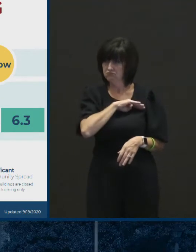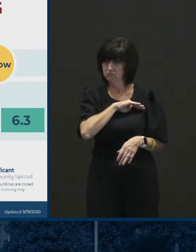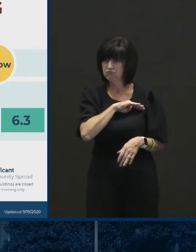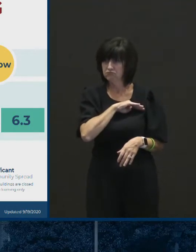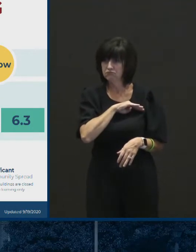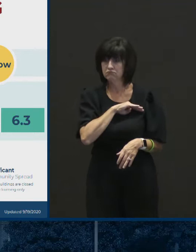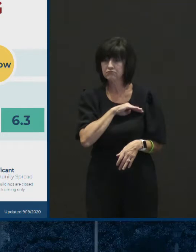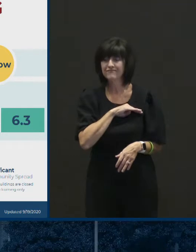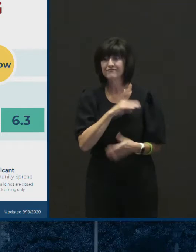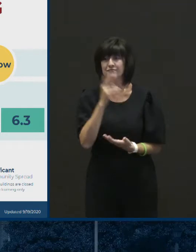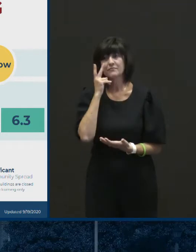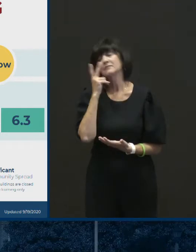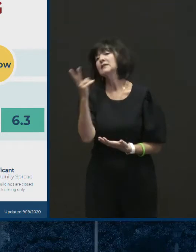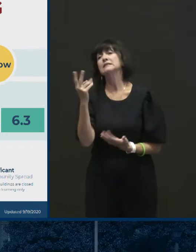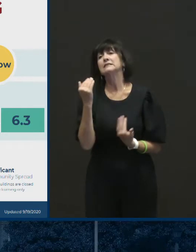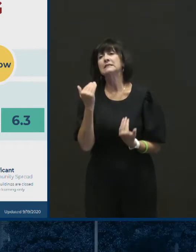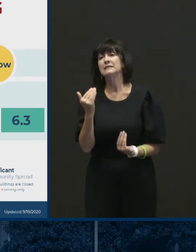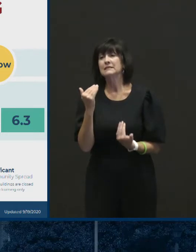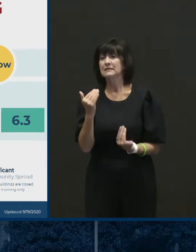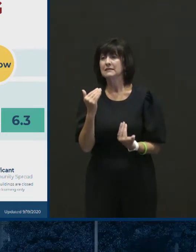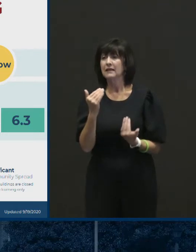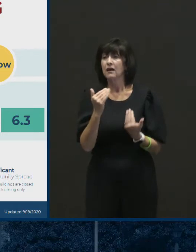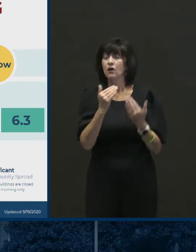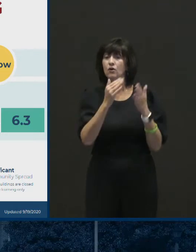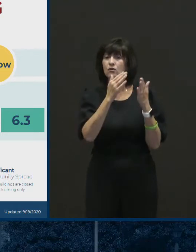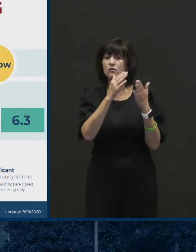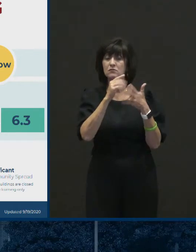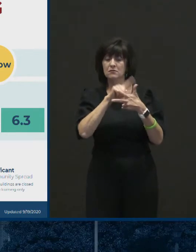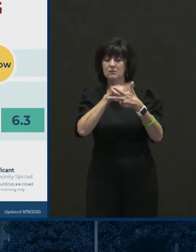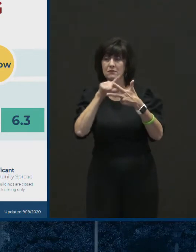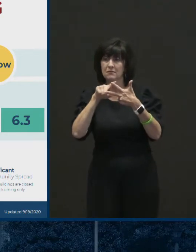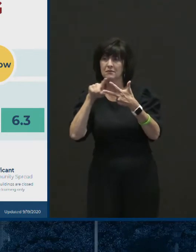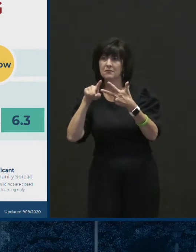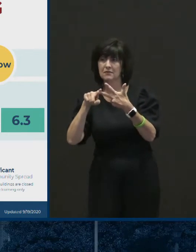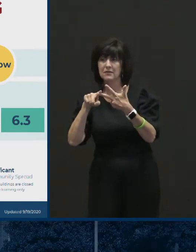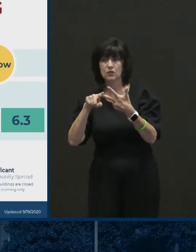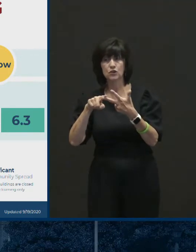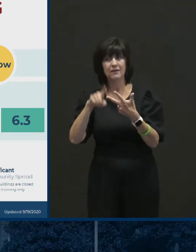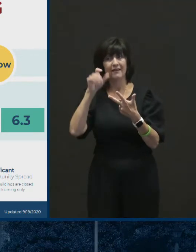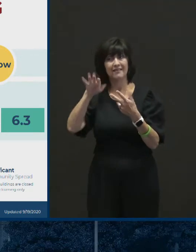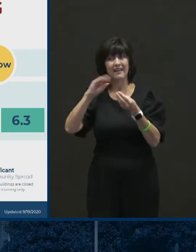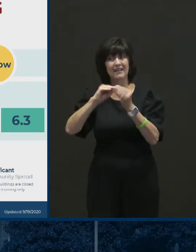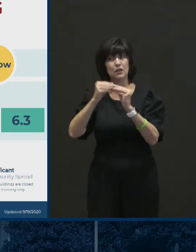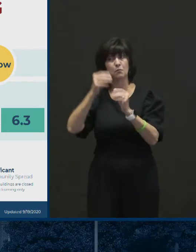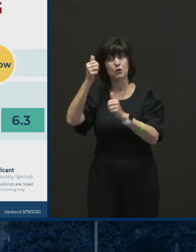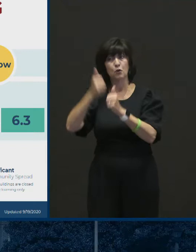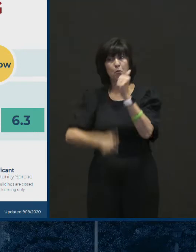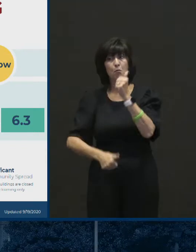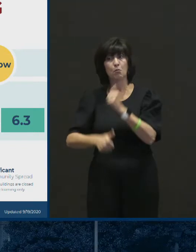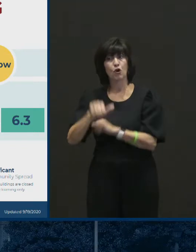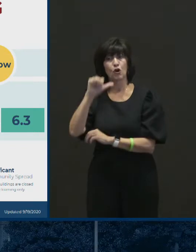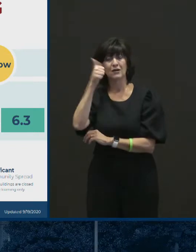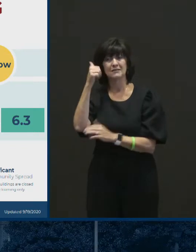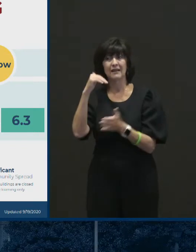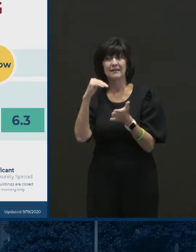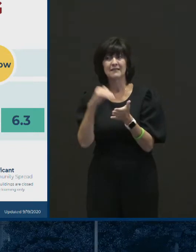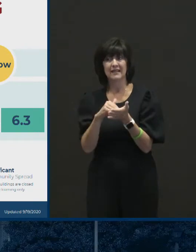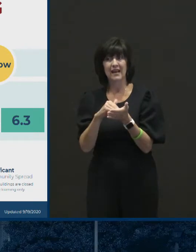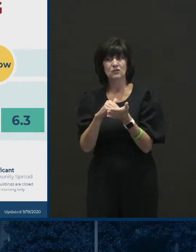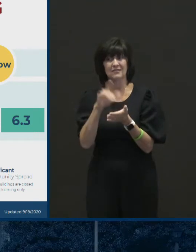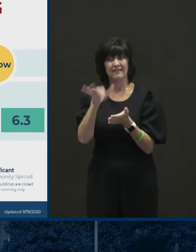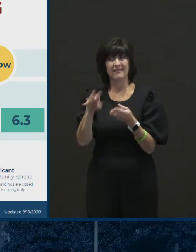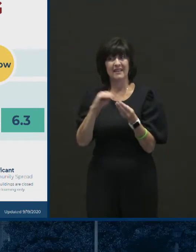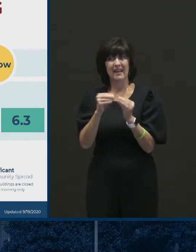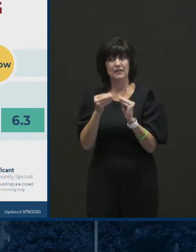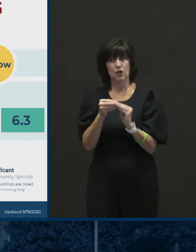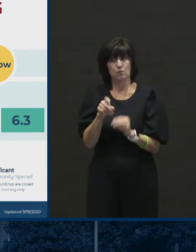we're furthest away under new cases per 10,000. That number should be 10 to get us into